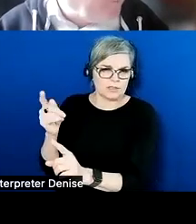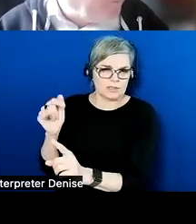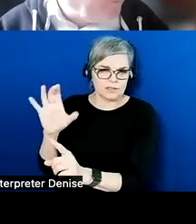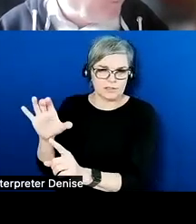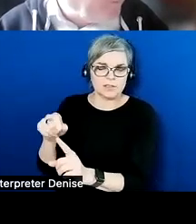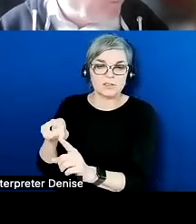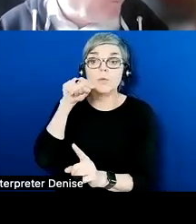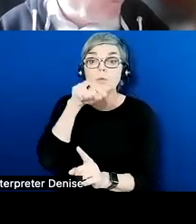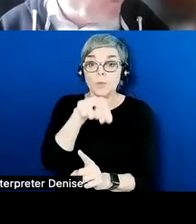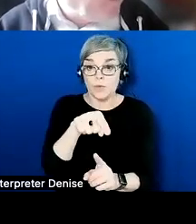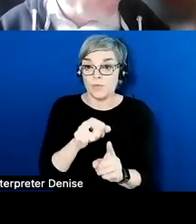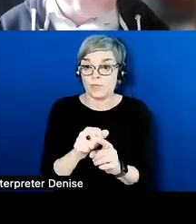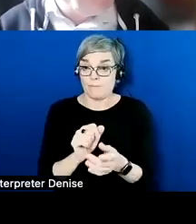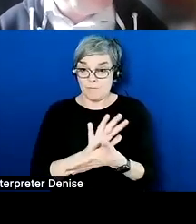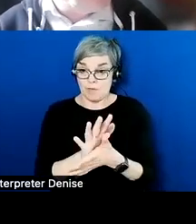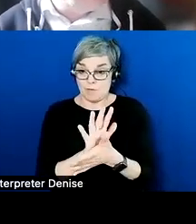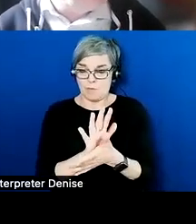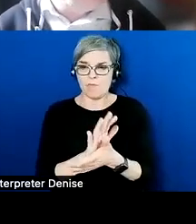Baby.